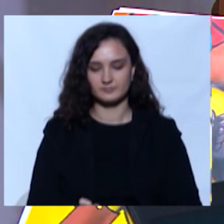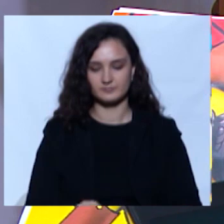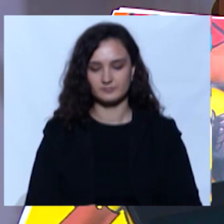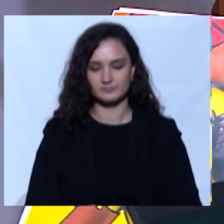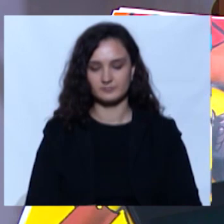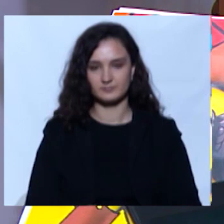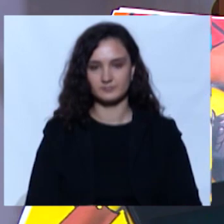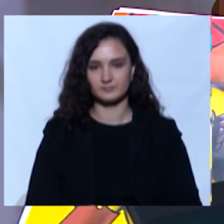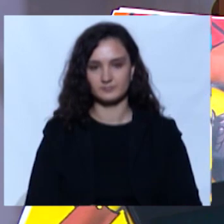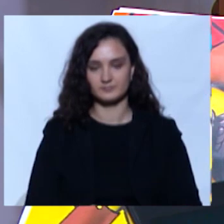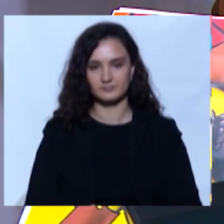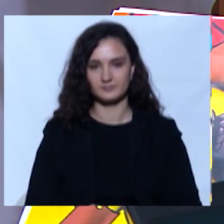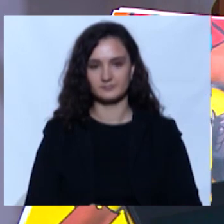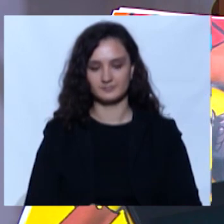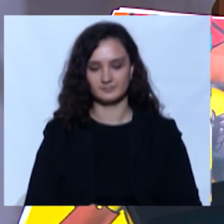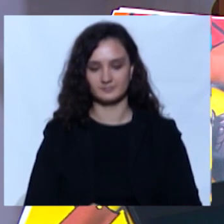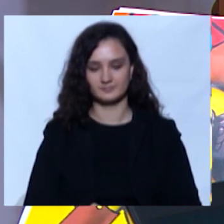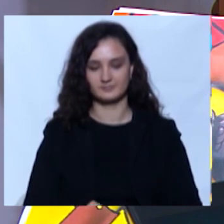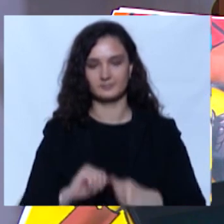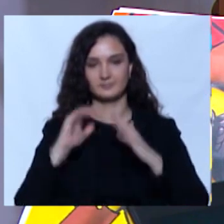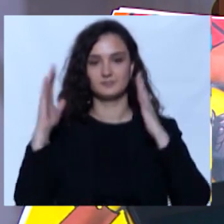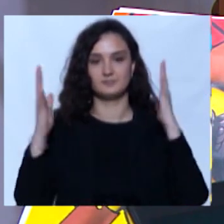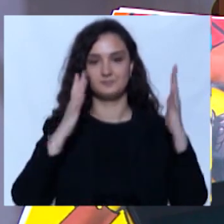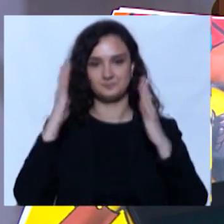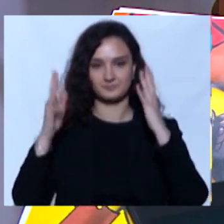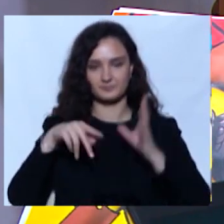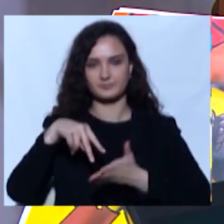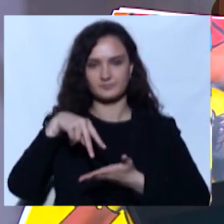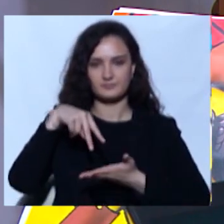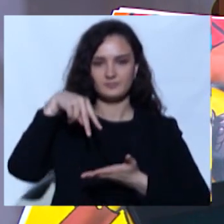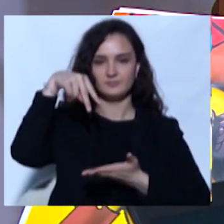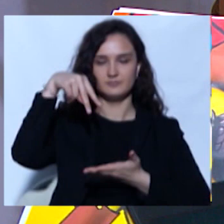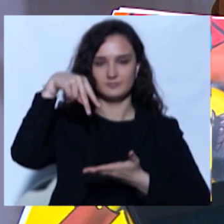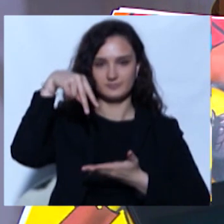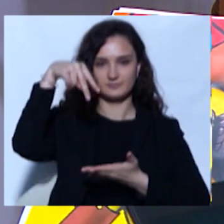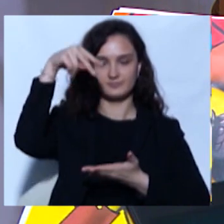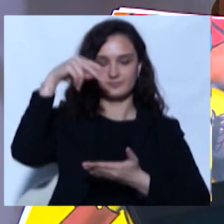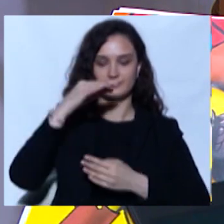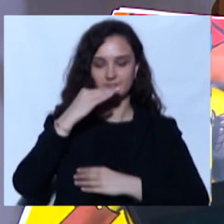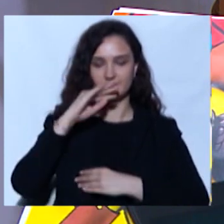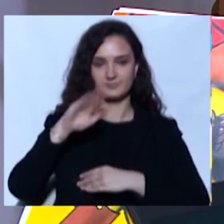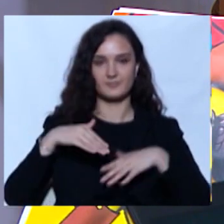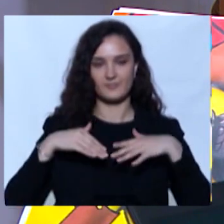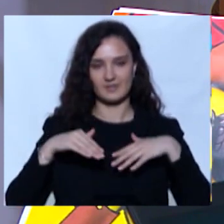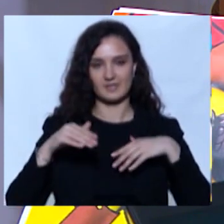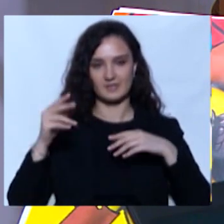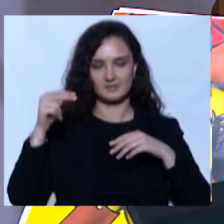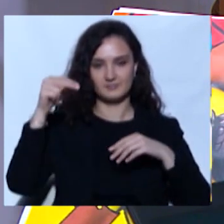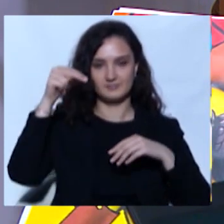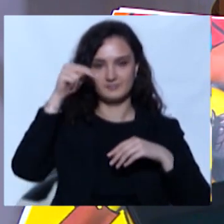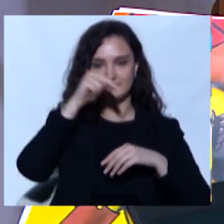The wind took the kite up higher and higher, and George went up with